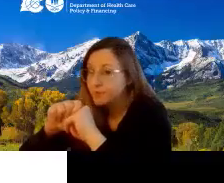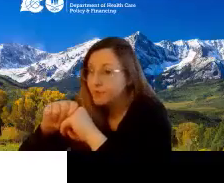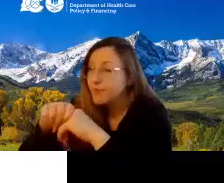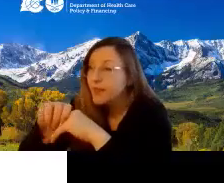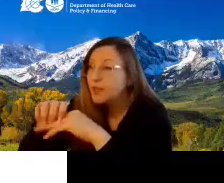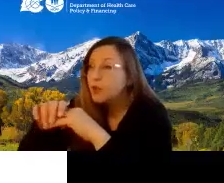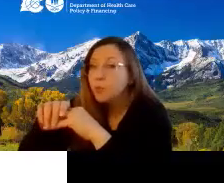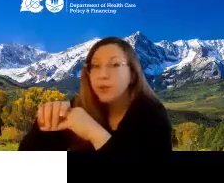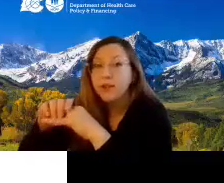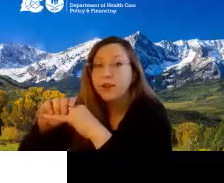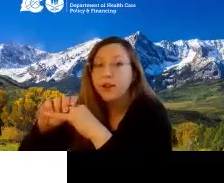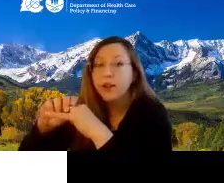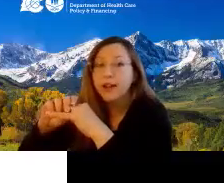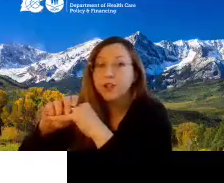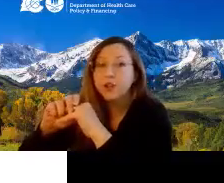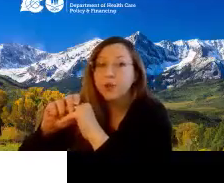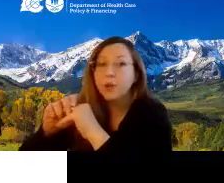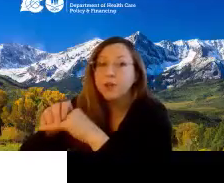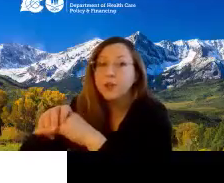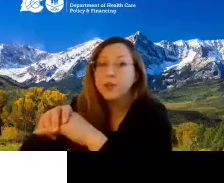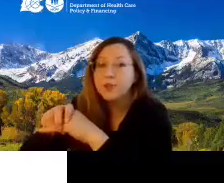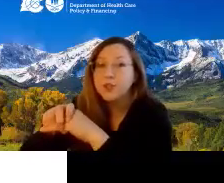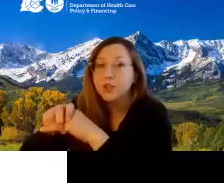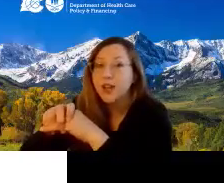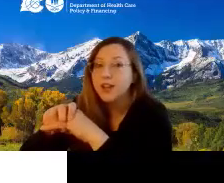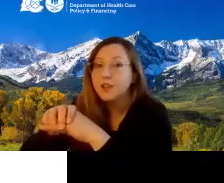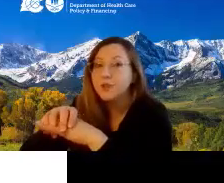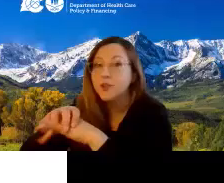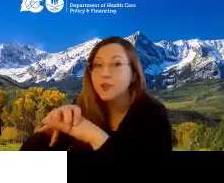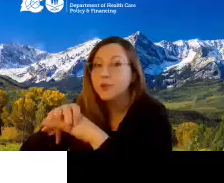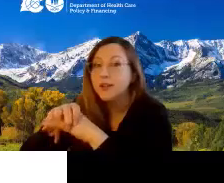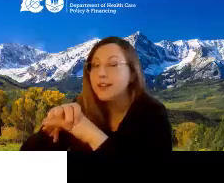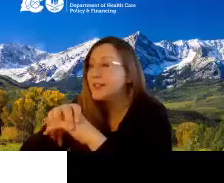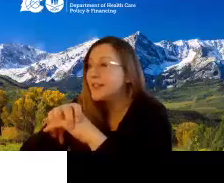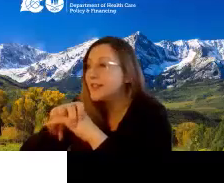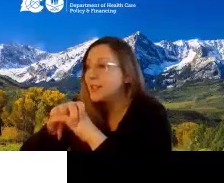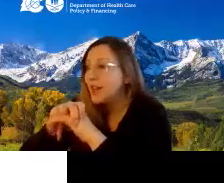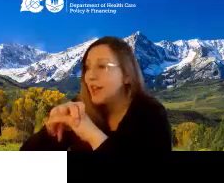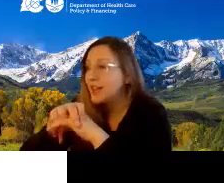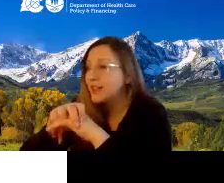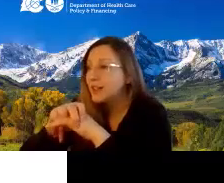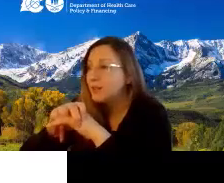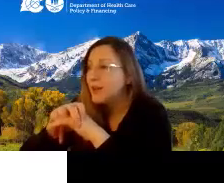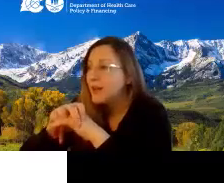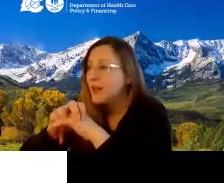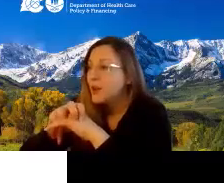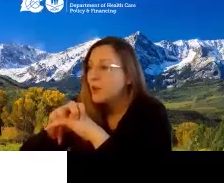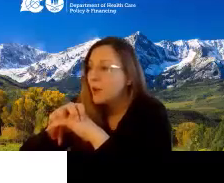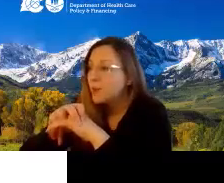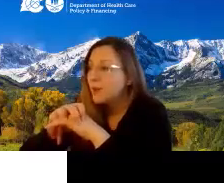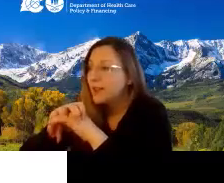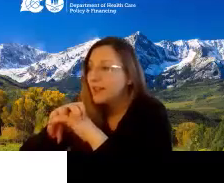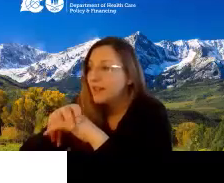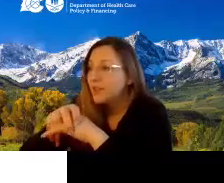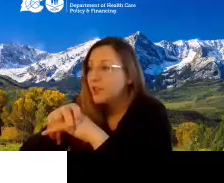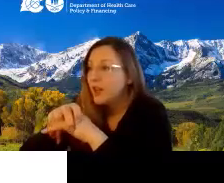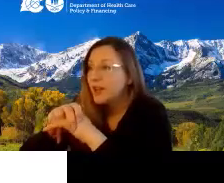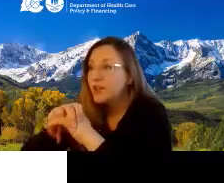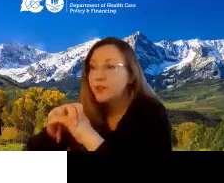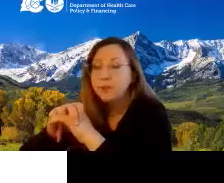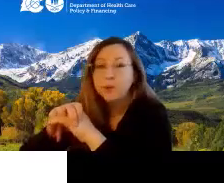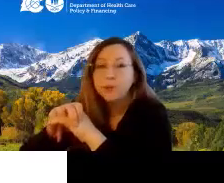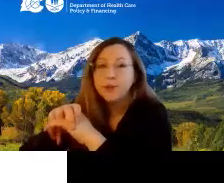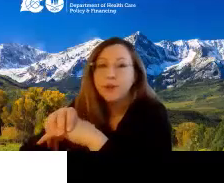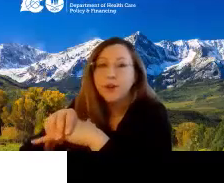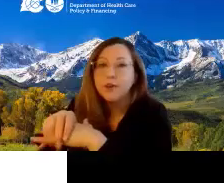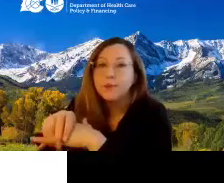accessible. We actually don't want you to use the chat. Use the Q&A instead of the chat. I'll be locking down the